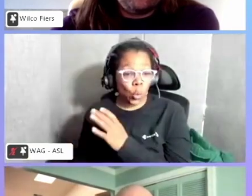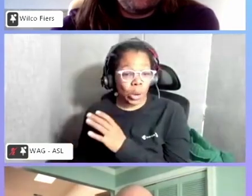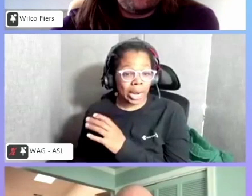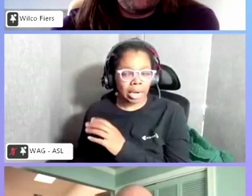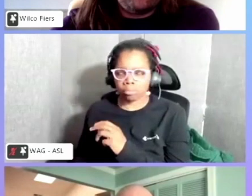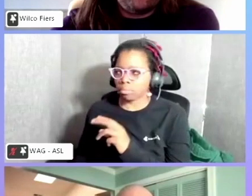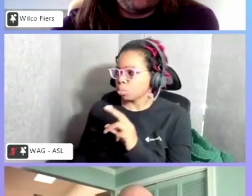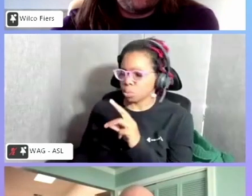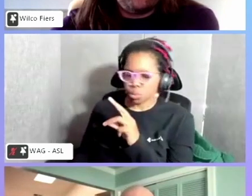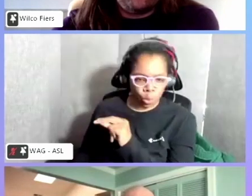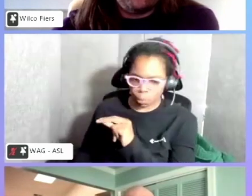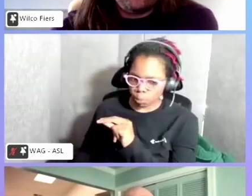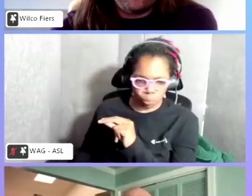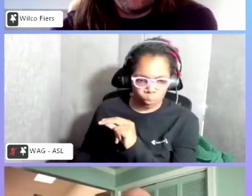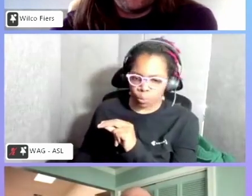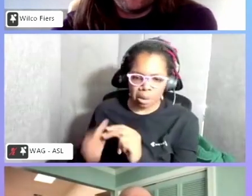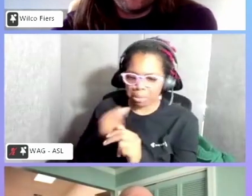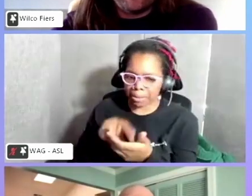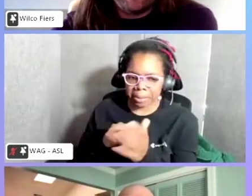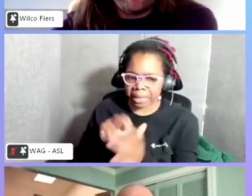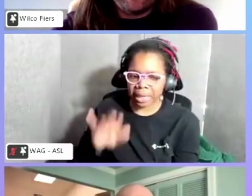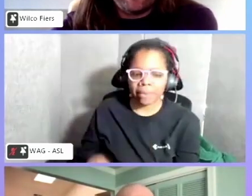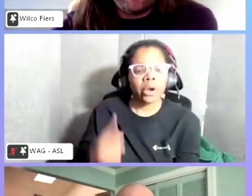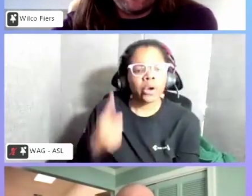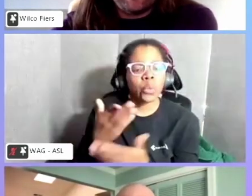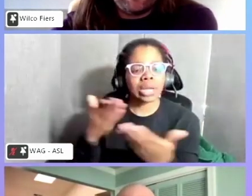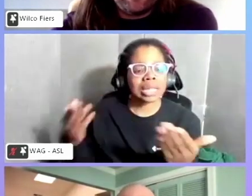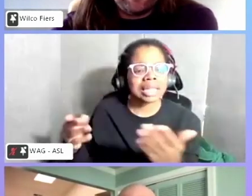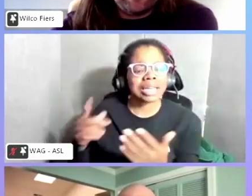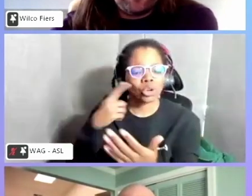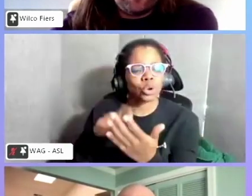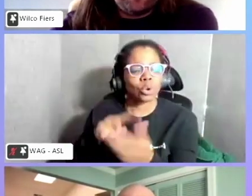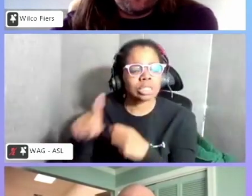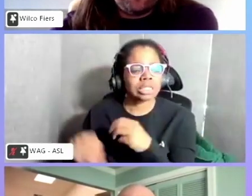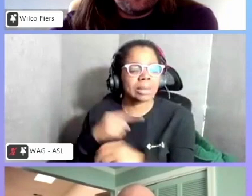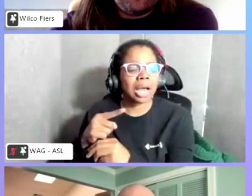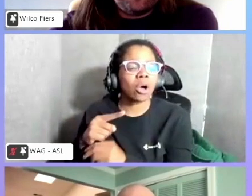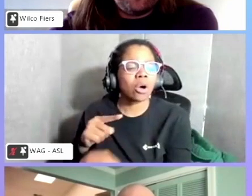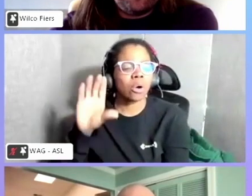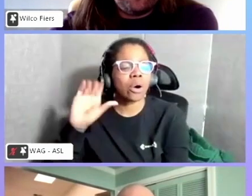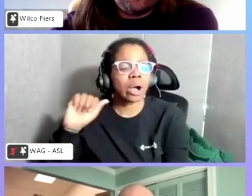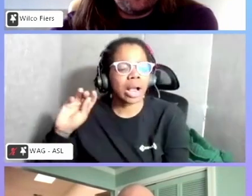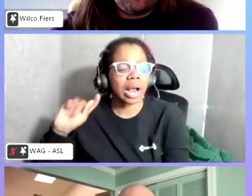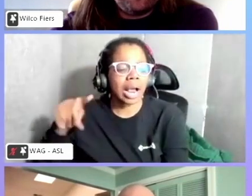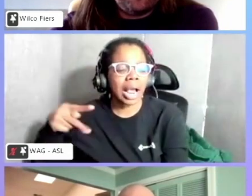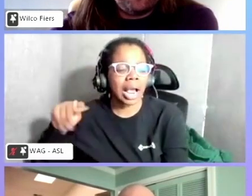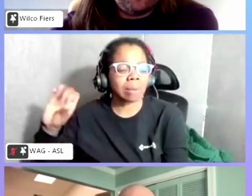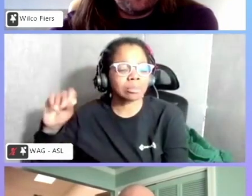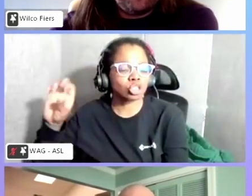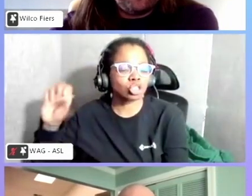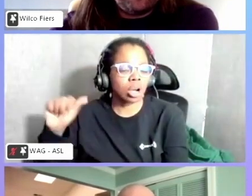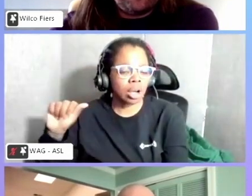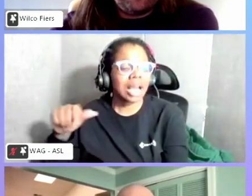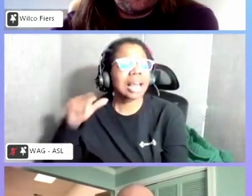No, it does not. One thing to note about CAPTCHA is that this is only covering CAPTCHA that